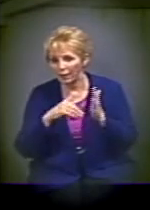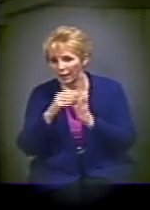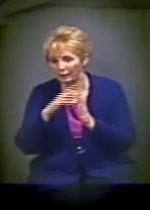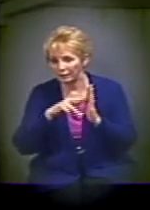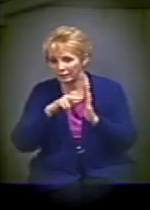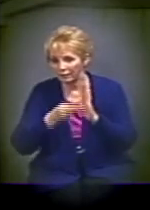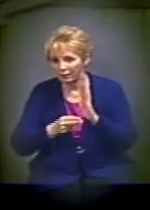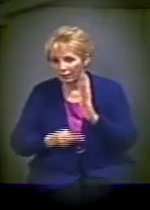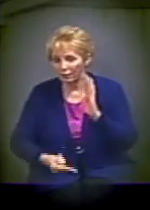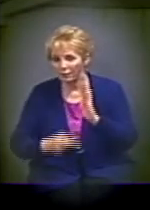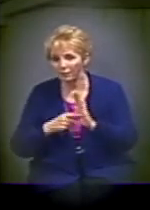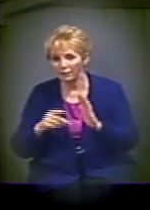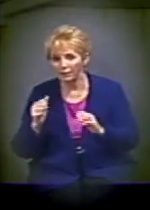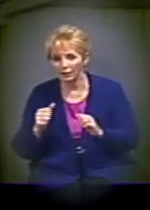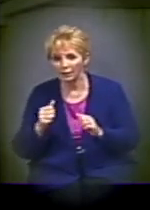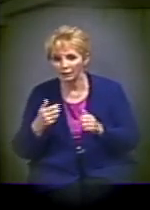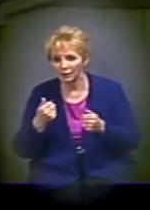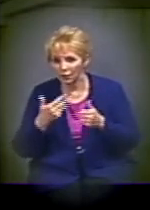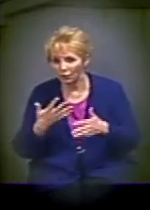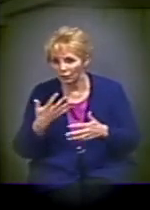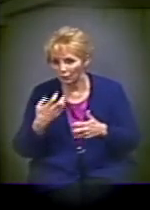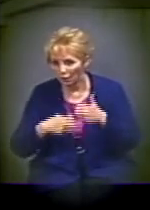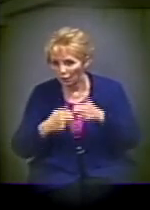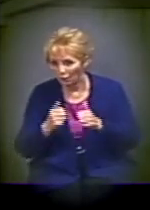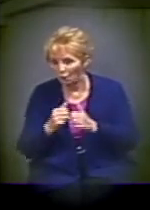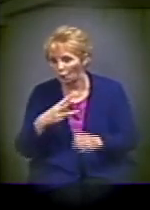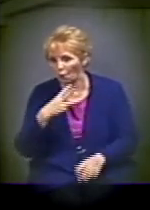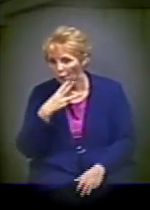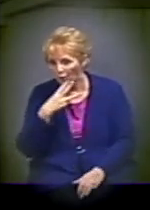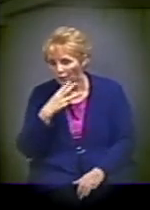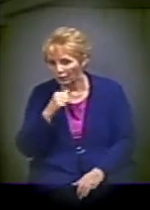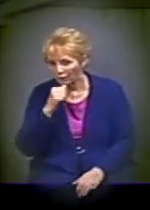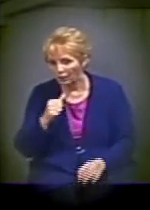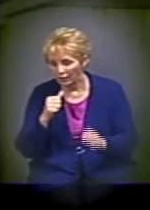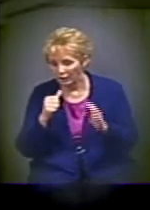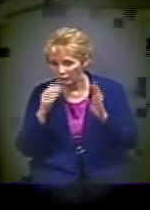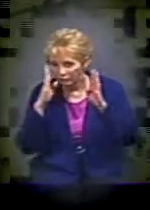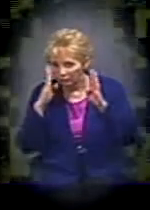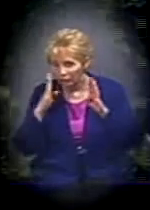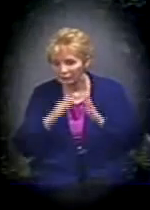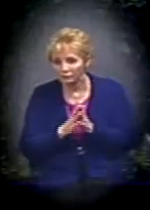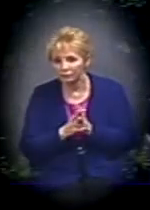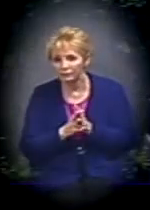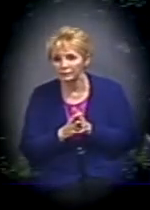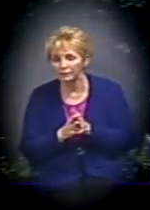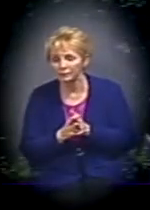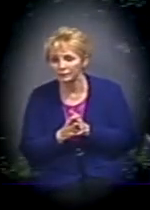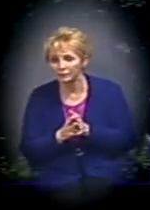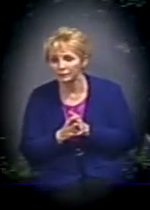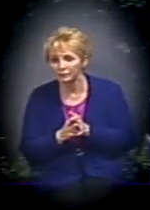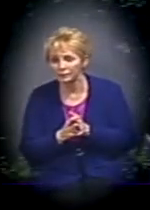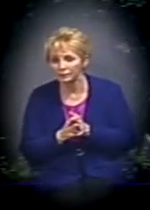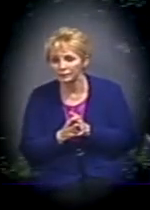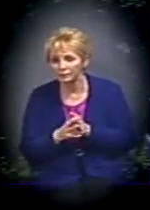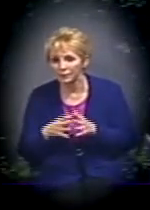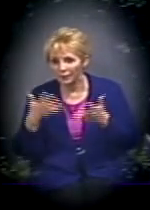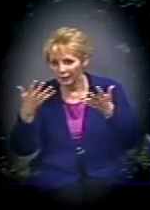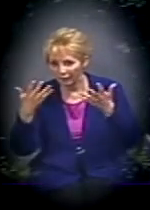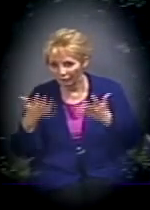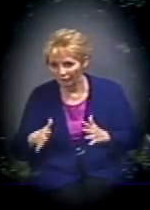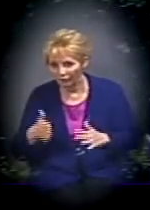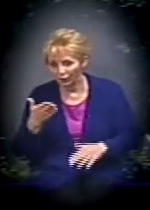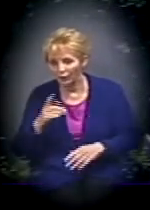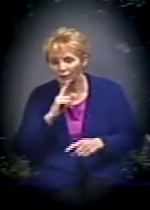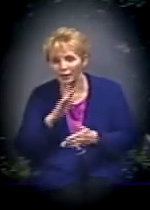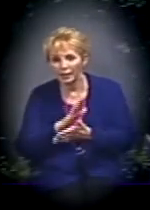can lead to water quality issues if left unattended after a while. There's the finished product. It's